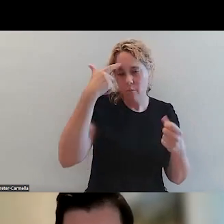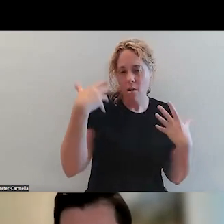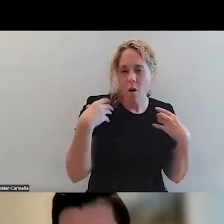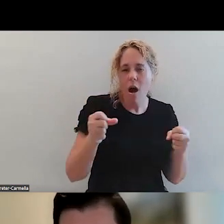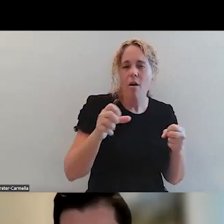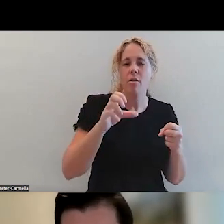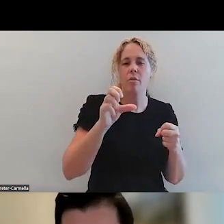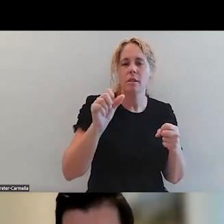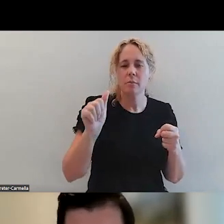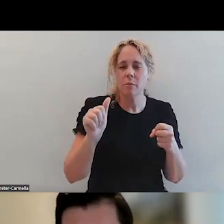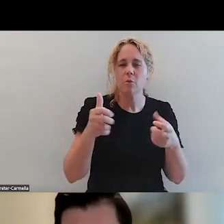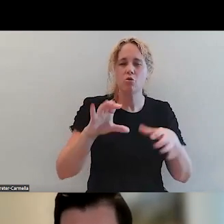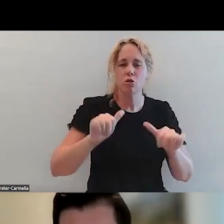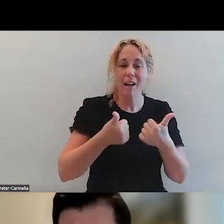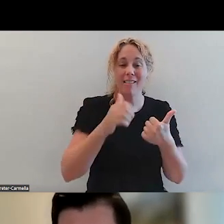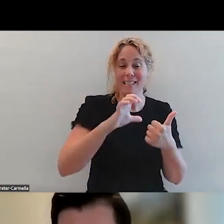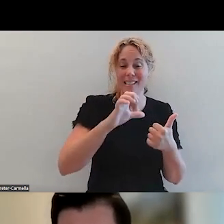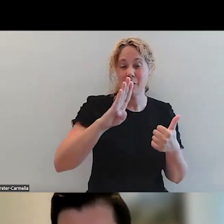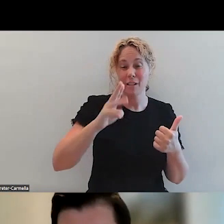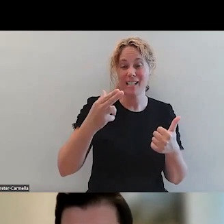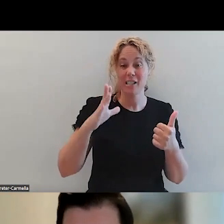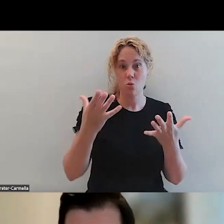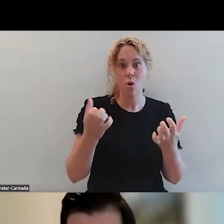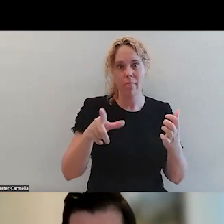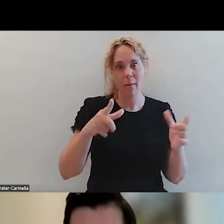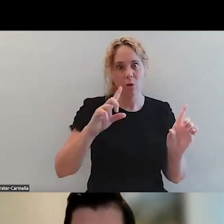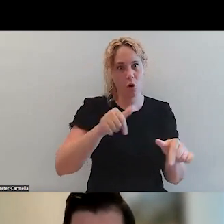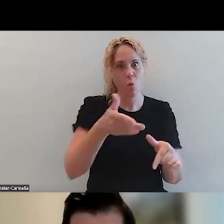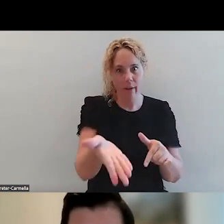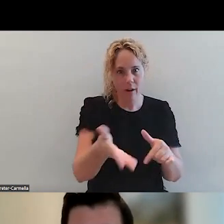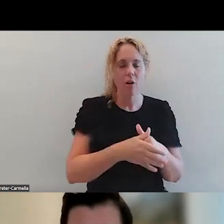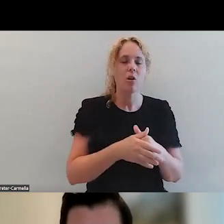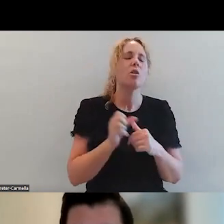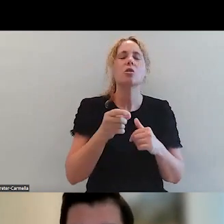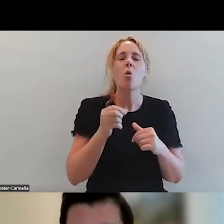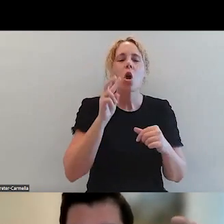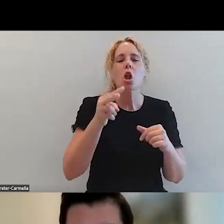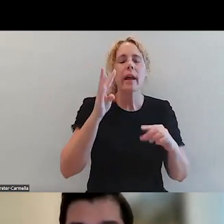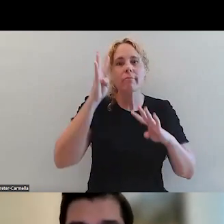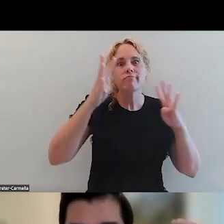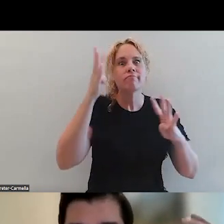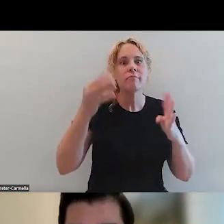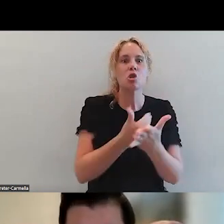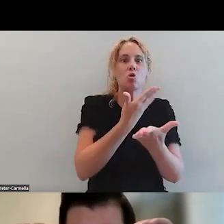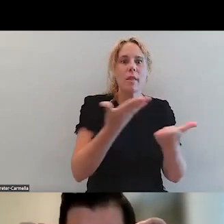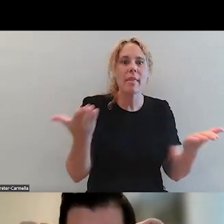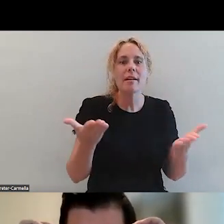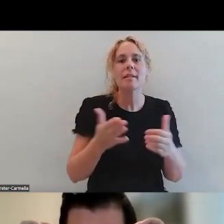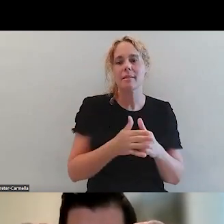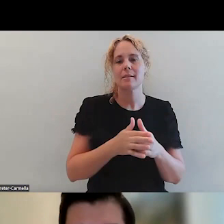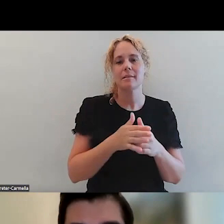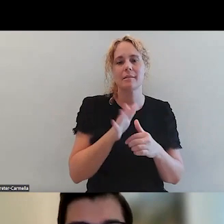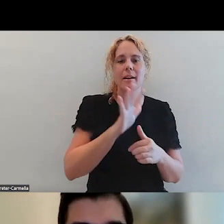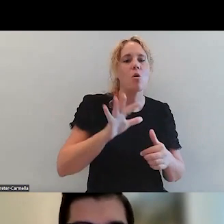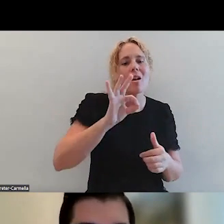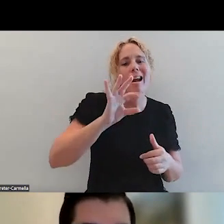challenge, the CCBHC is where you want them to go. And so as we're looking at some of these innovative and new things that are arriving, right, like around